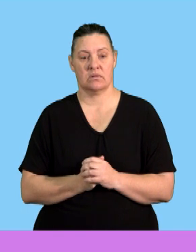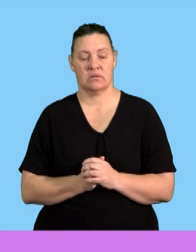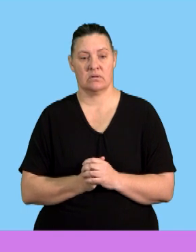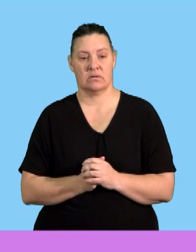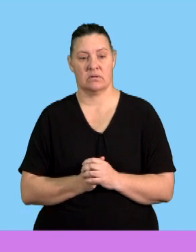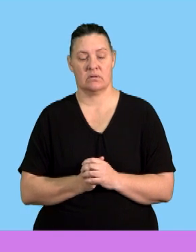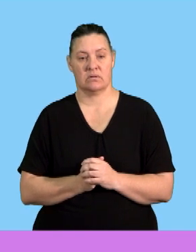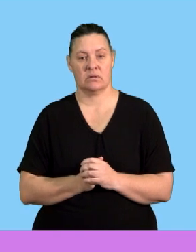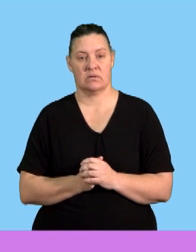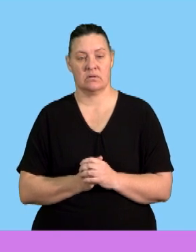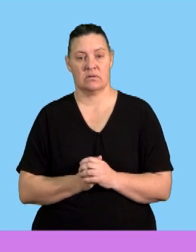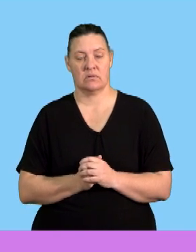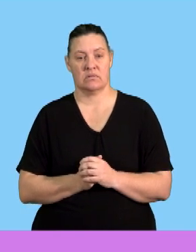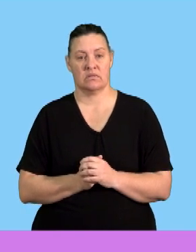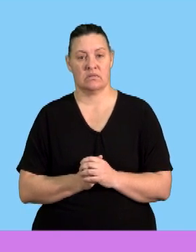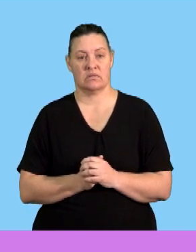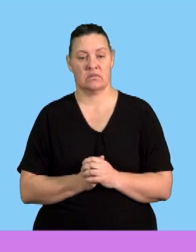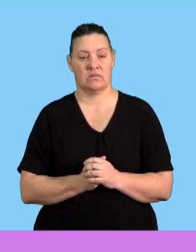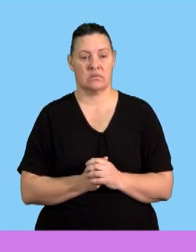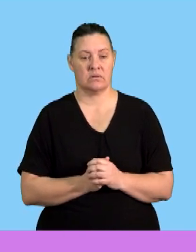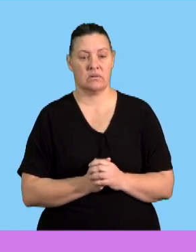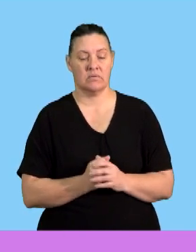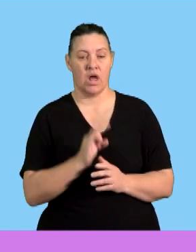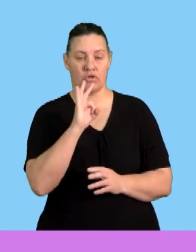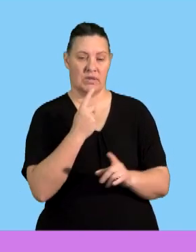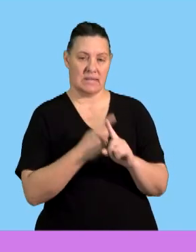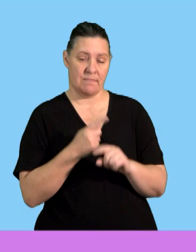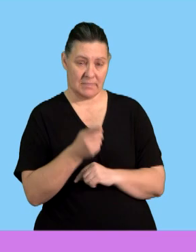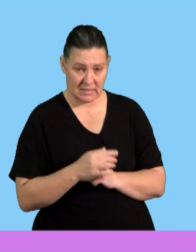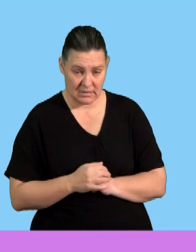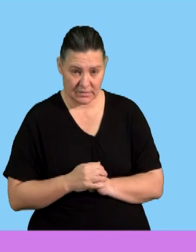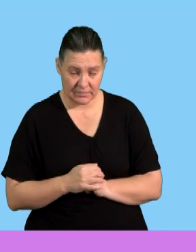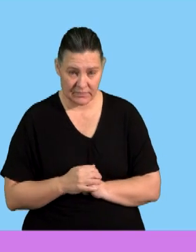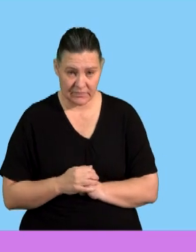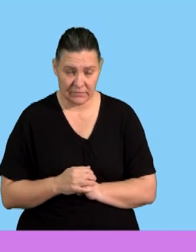is going to be 3 times that.